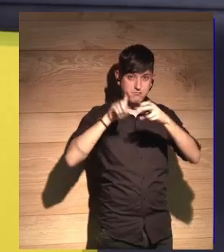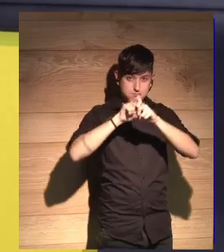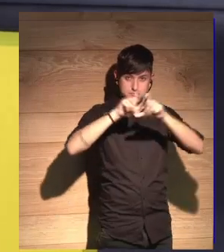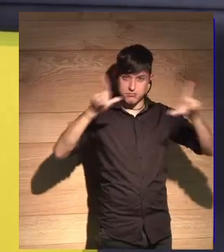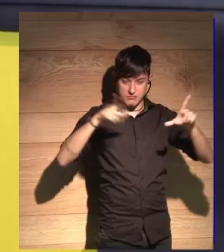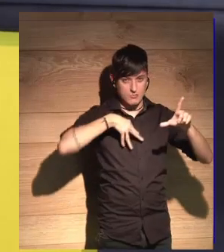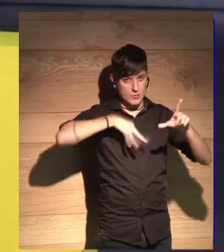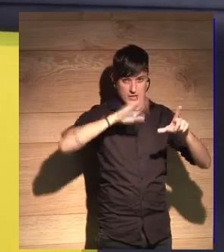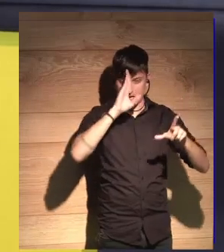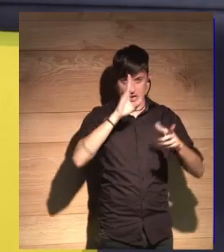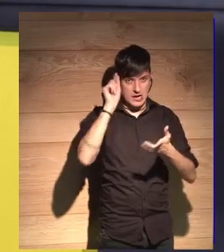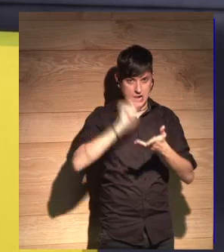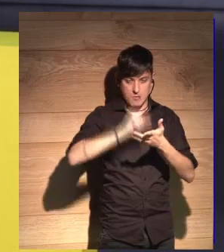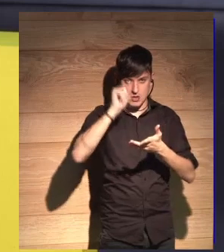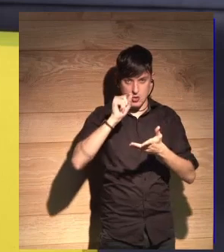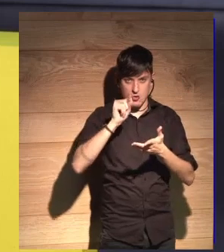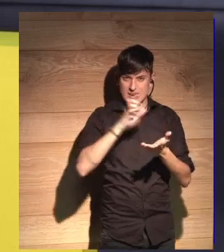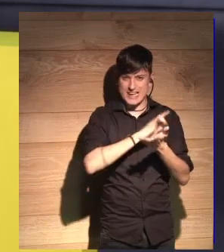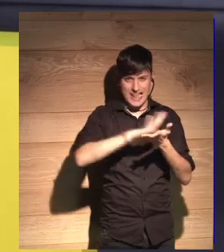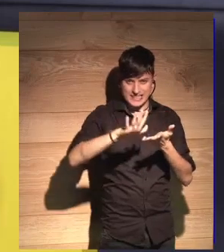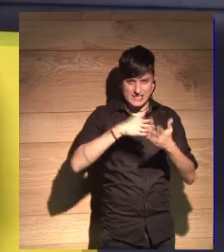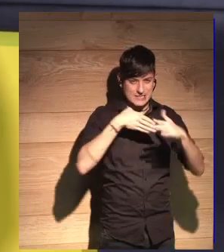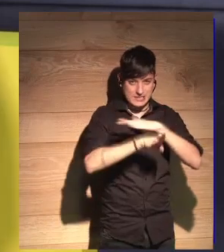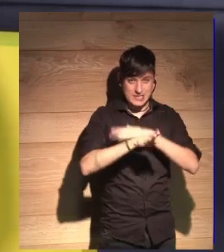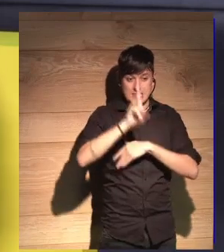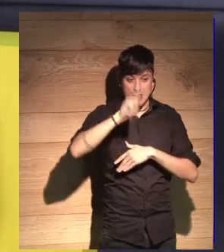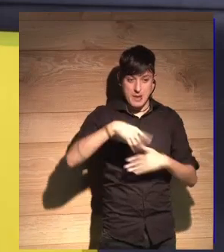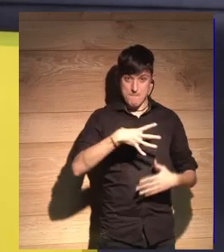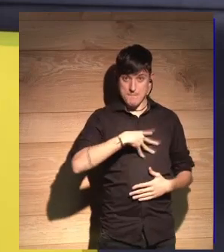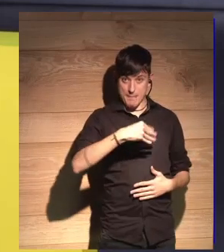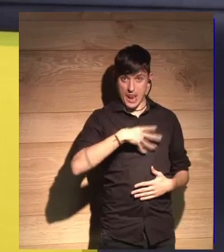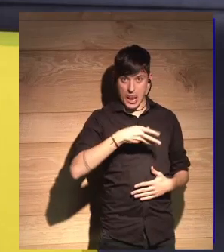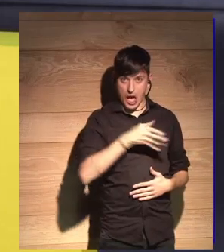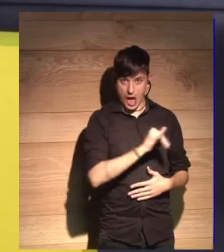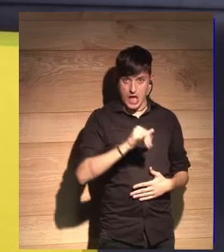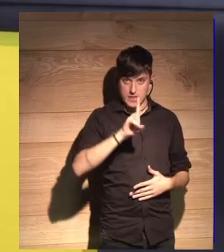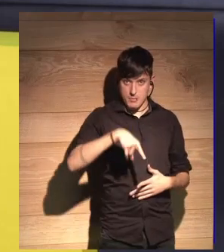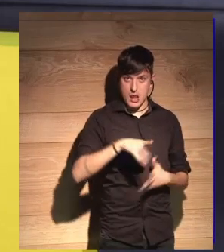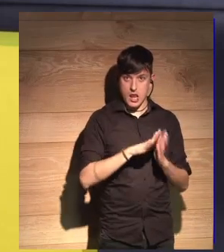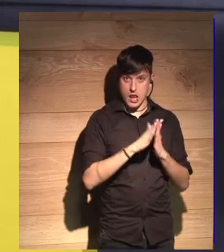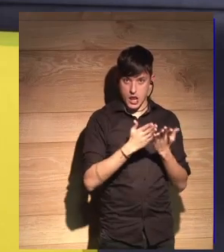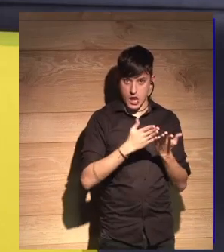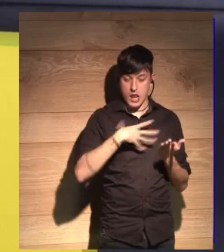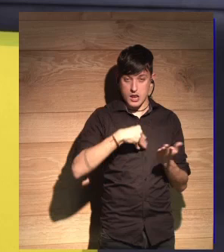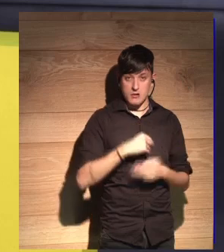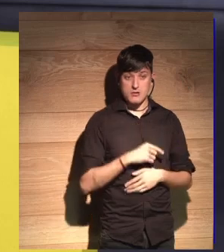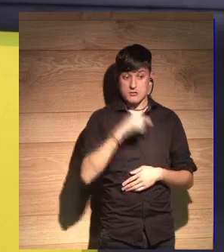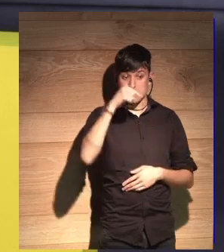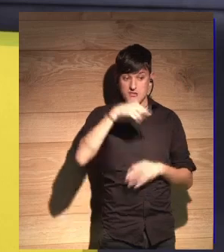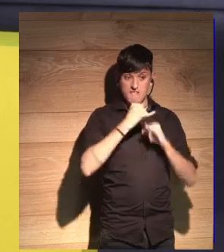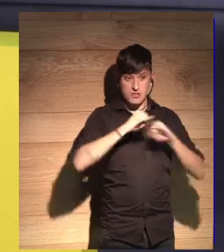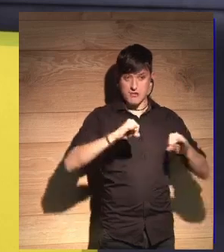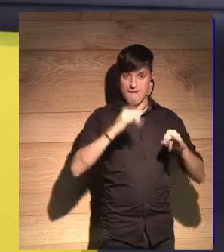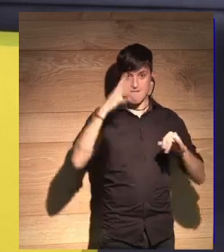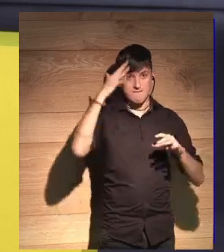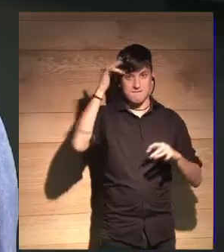Telefónica webpage, and you can search for it, and we also publish it in print. And